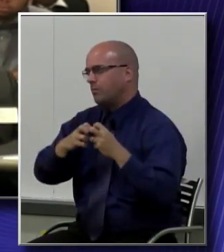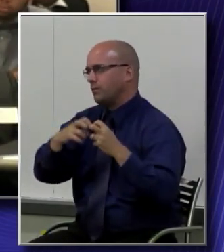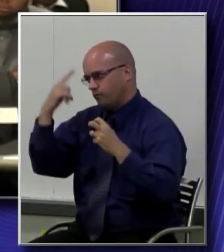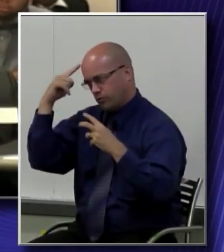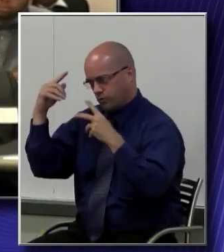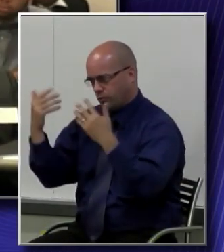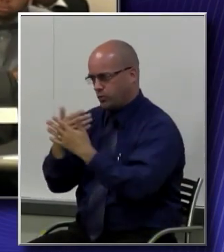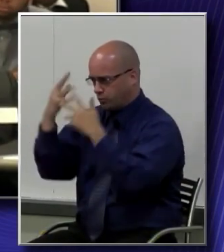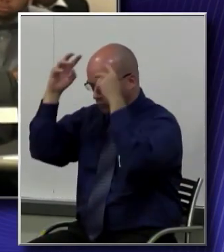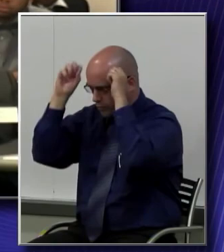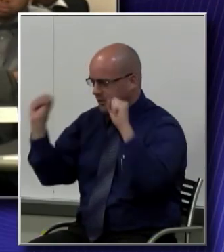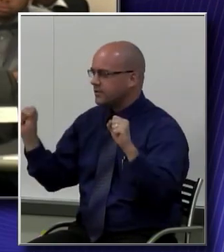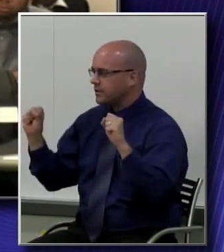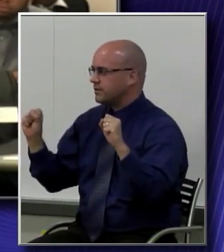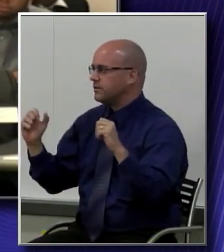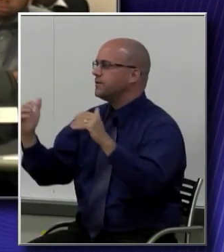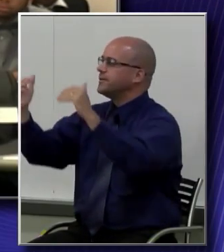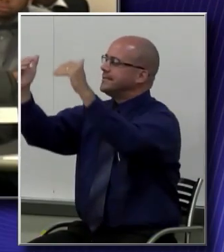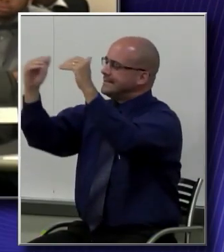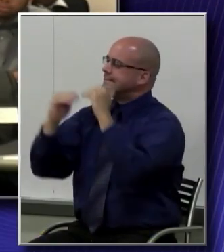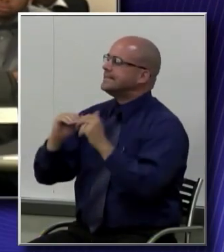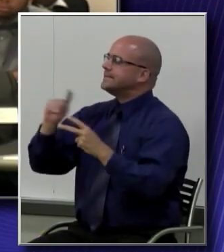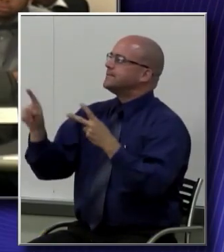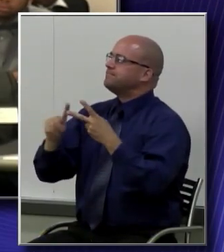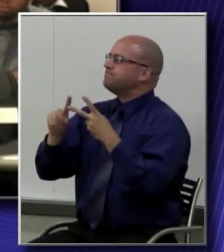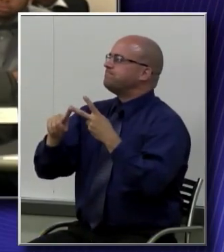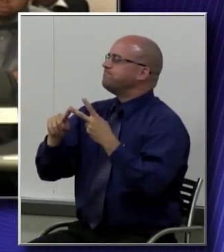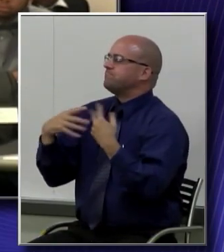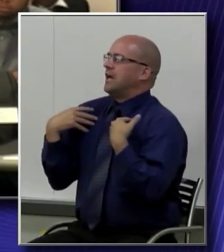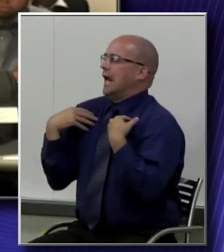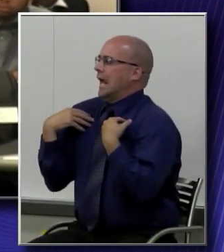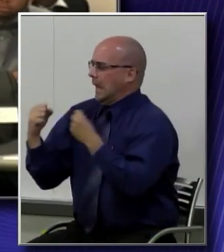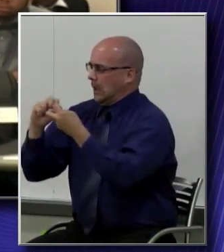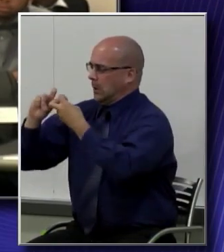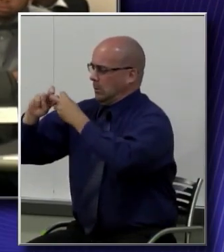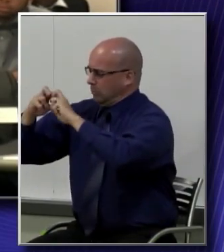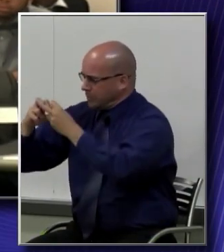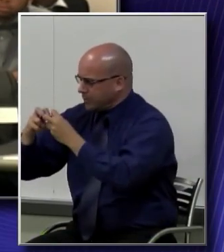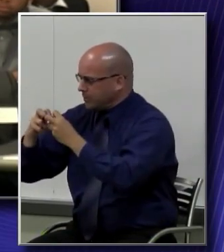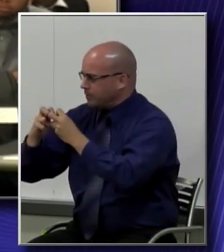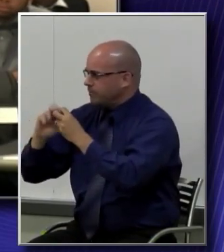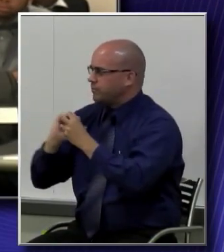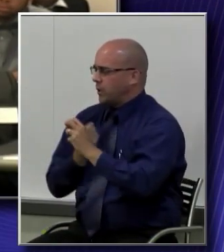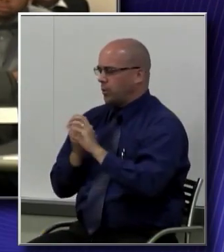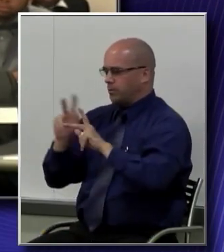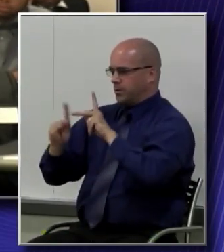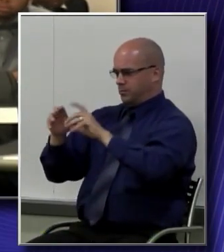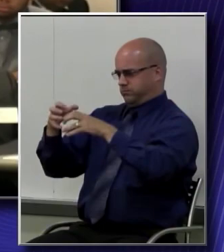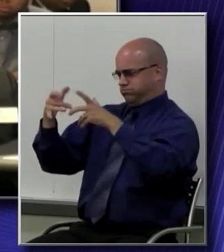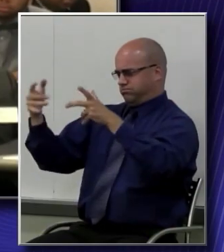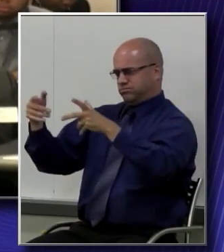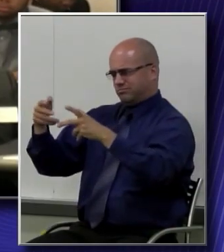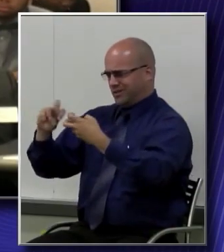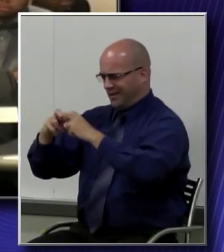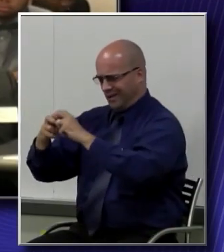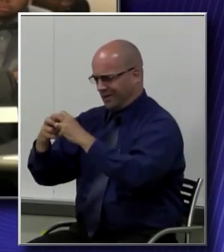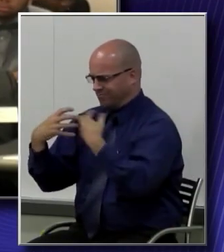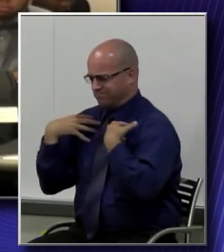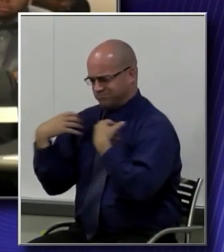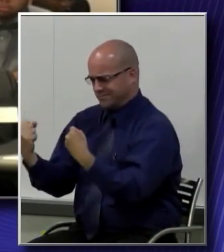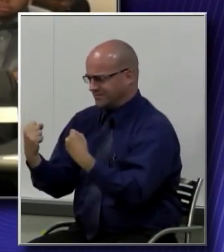disparities. Unless we have a healthy population attracting